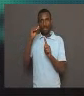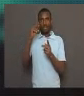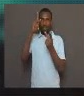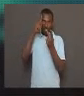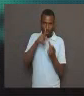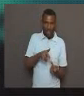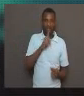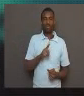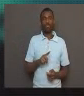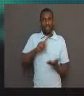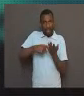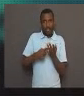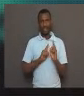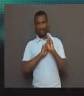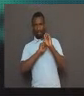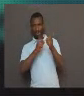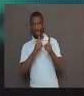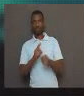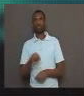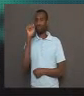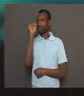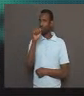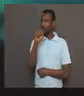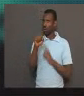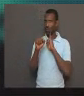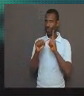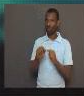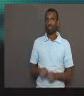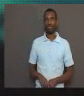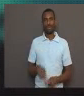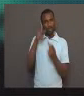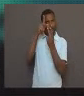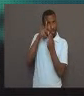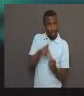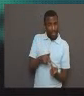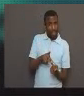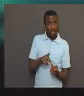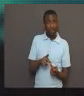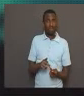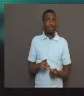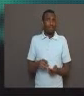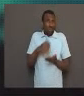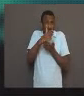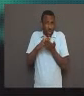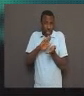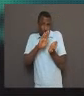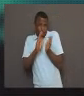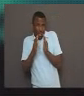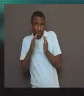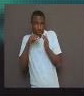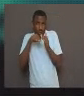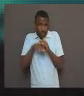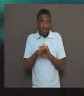Therefore, the answer is yes. Pressure, in some circumstances,